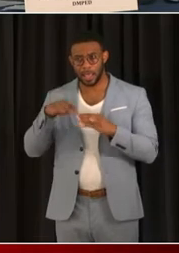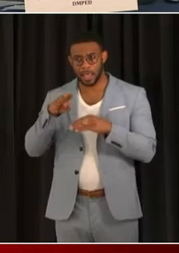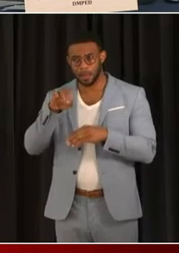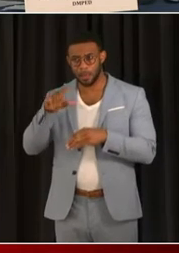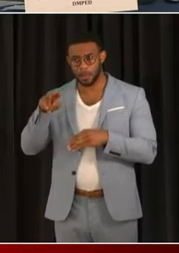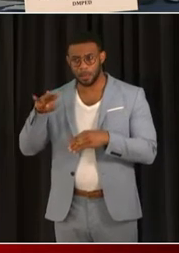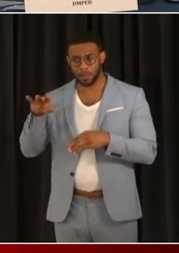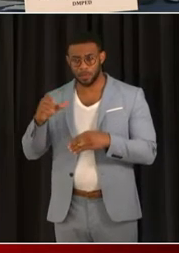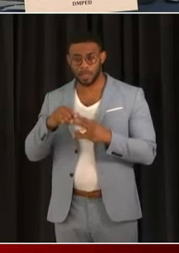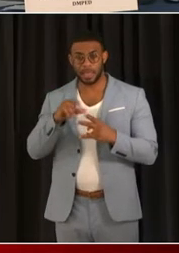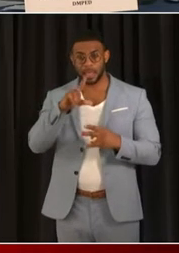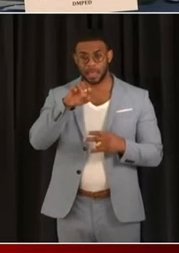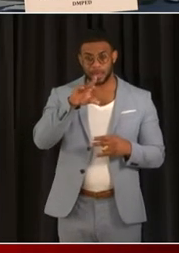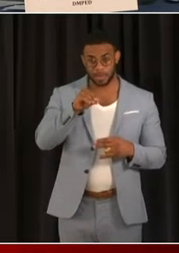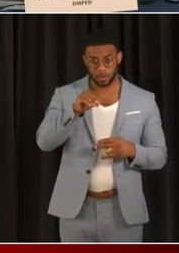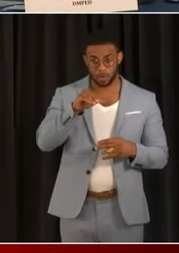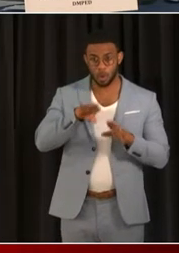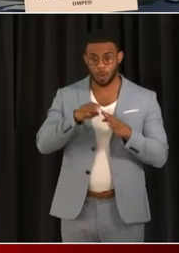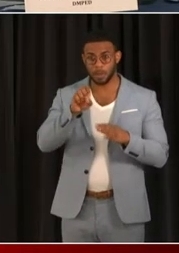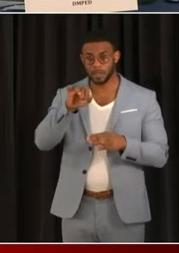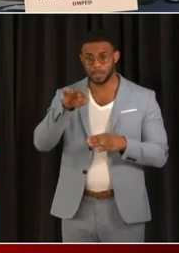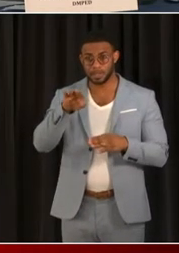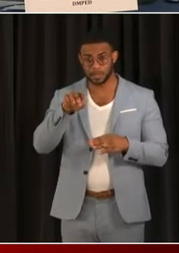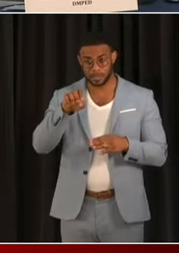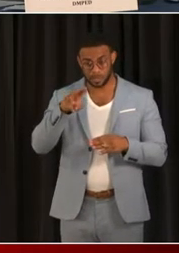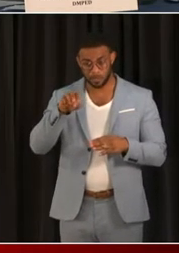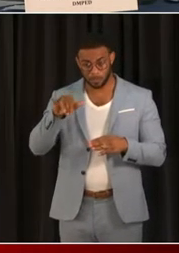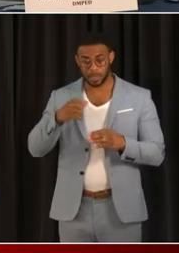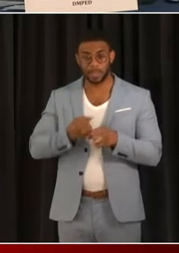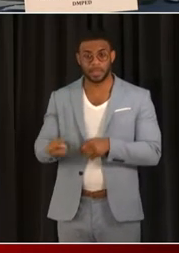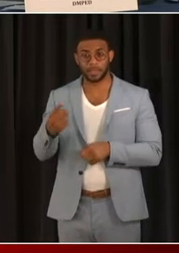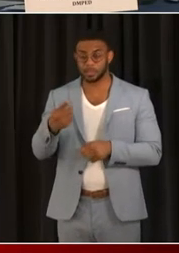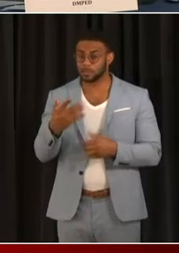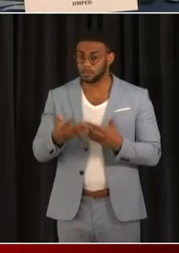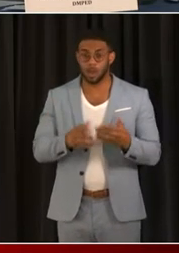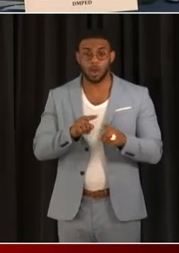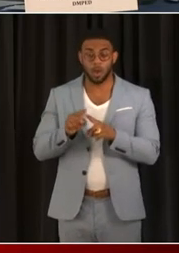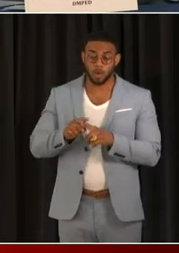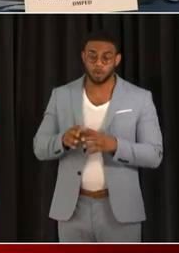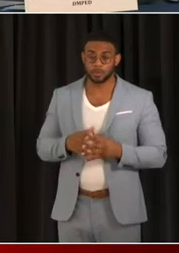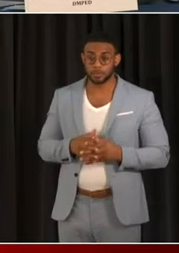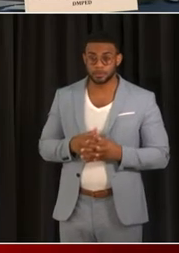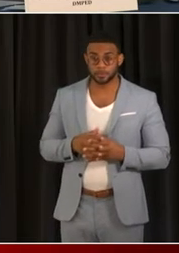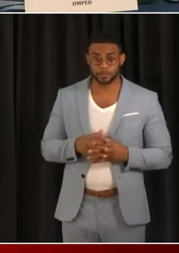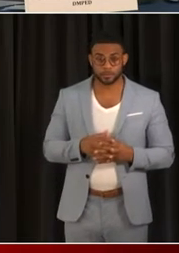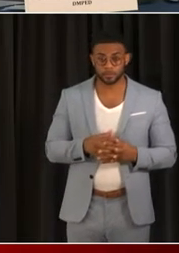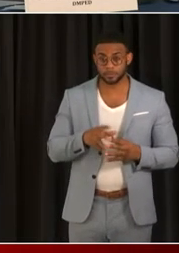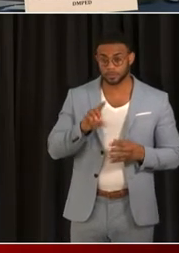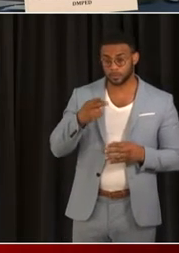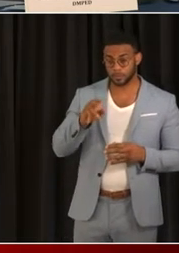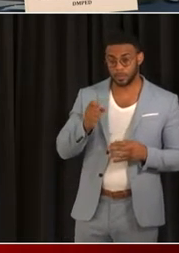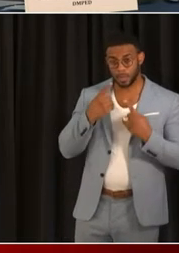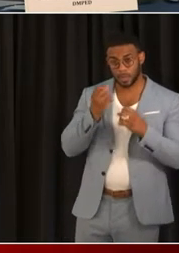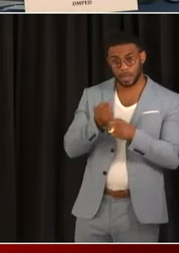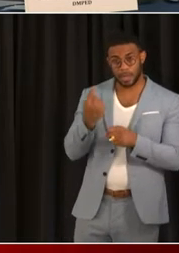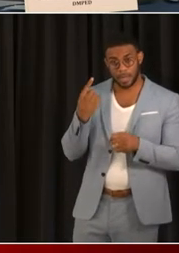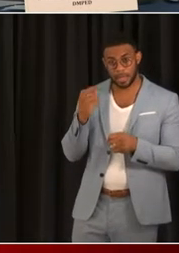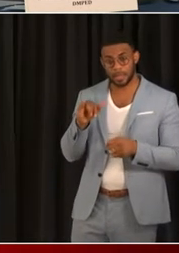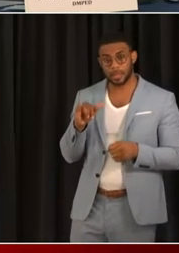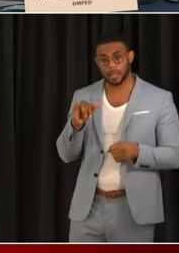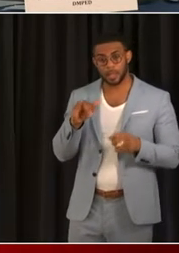Bellevue, and Lidl that will open at Safeway next year. Also, DHS announced